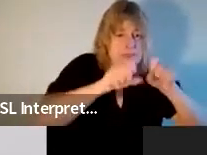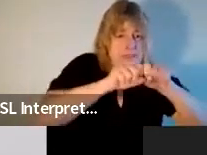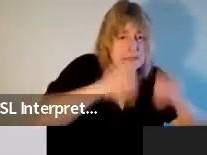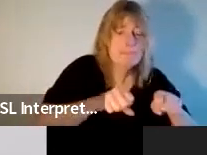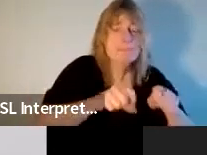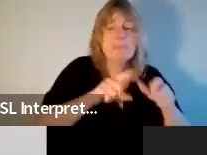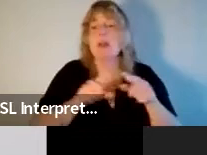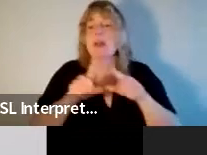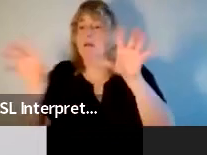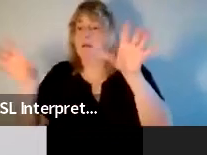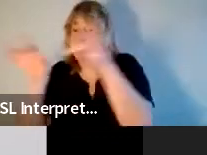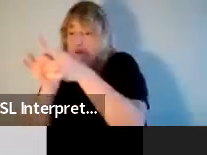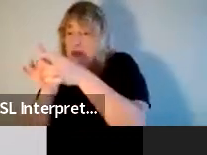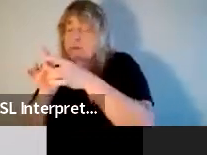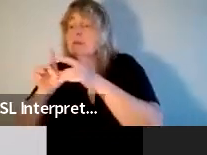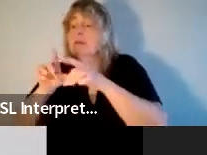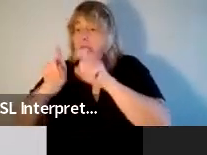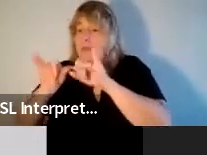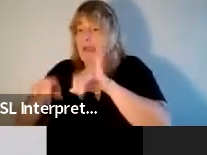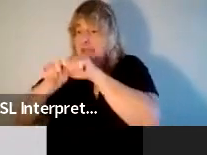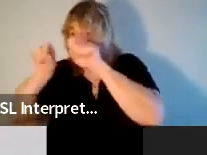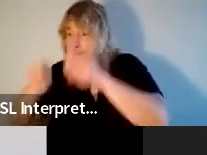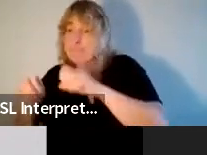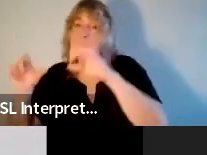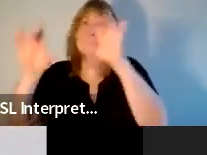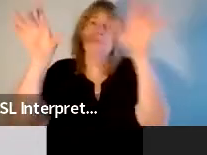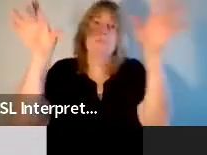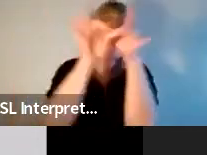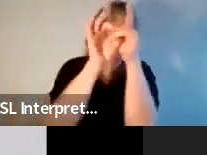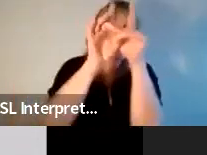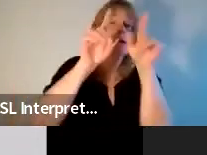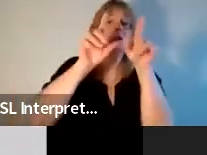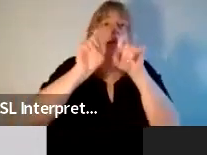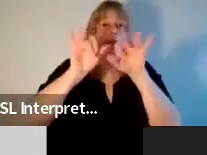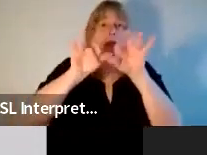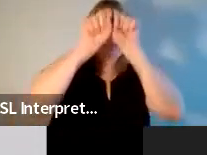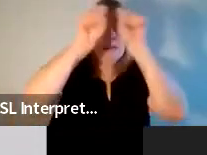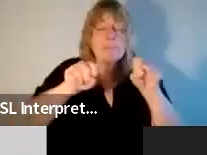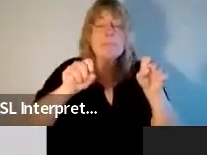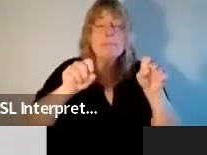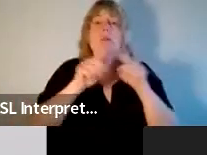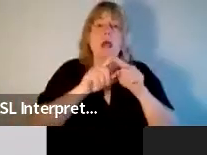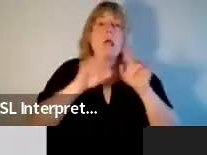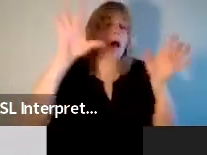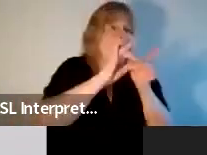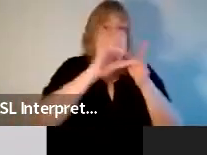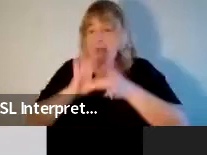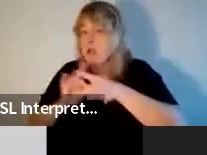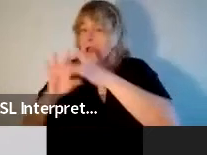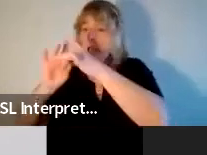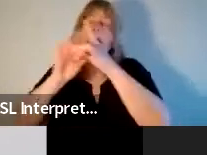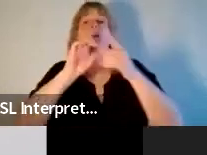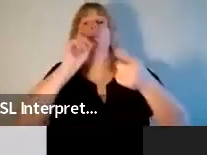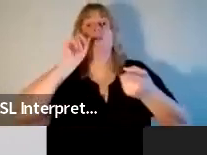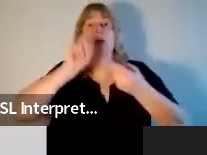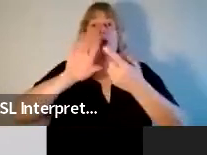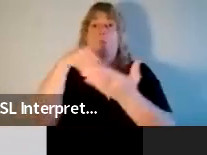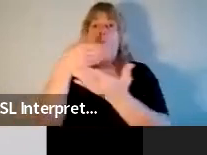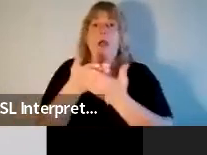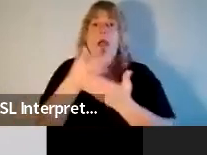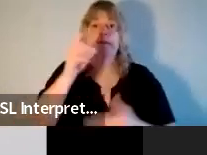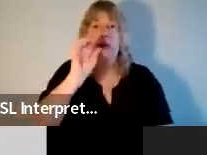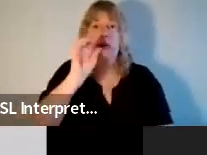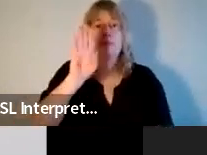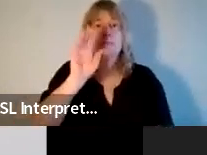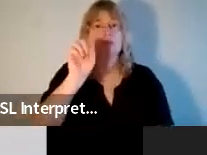you get to the full observatory. This whole monstrosity was actually wheeled into a chamber that is evacuated and